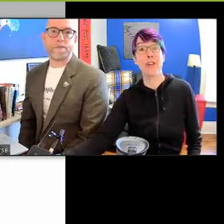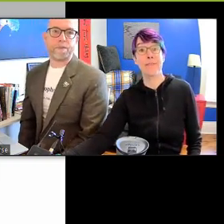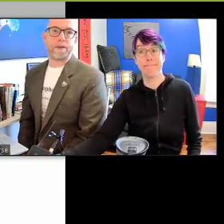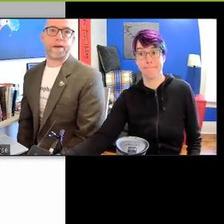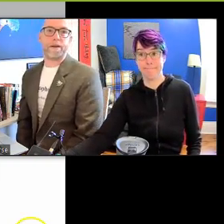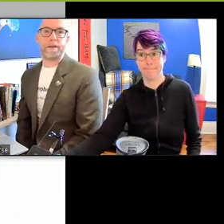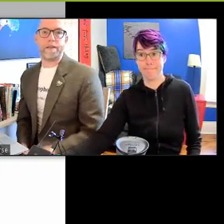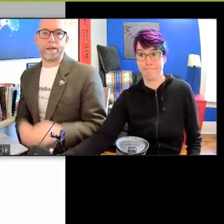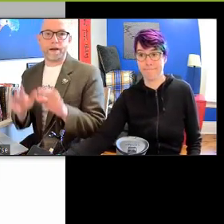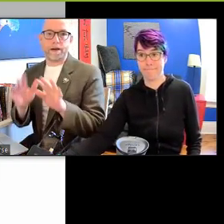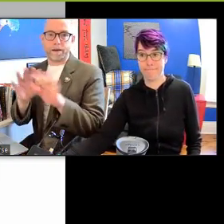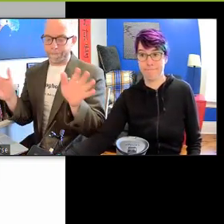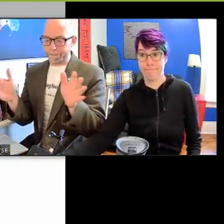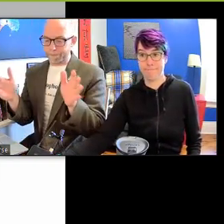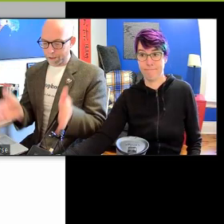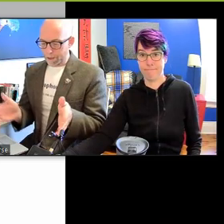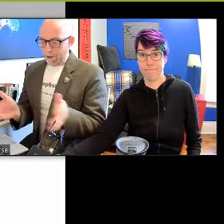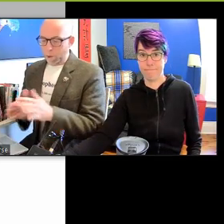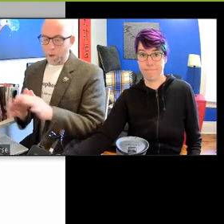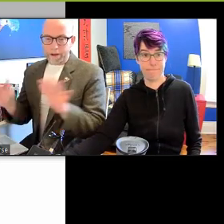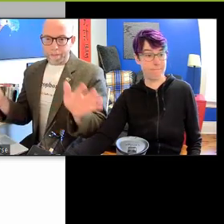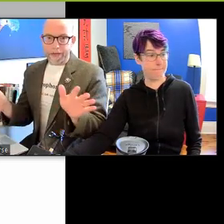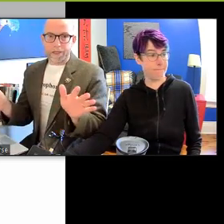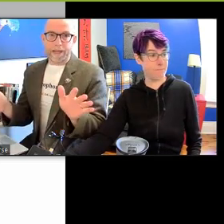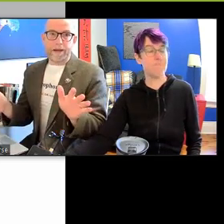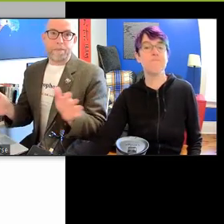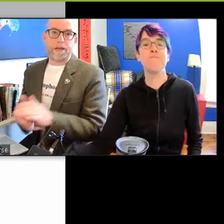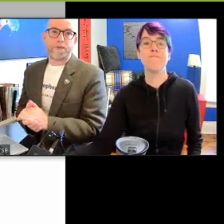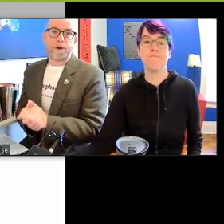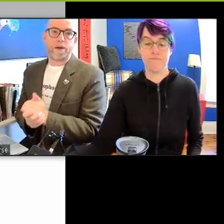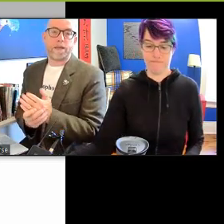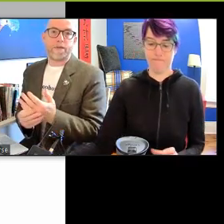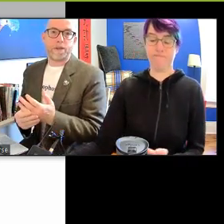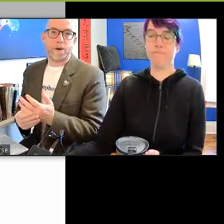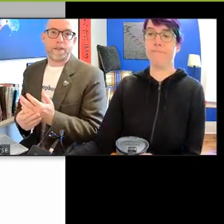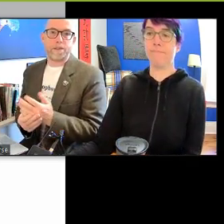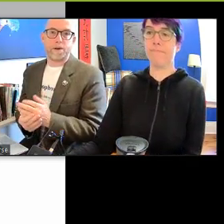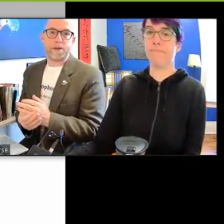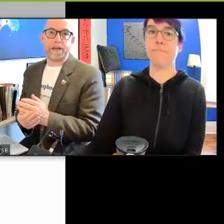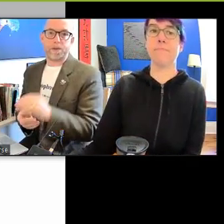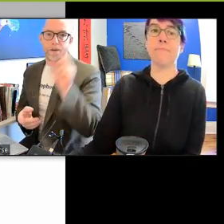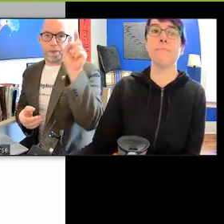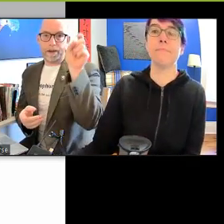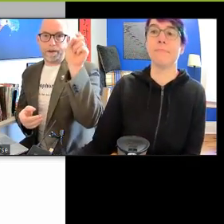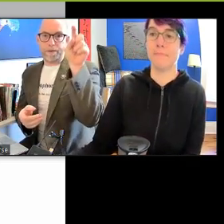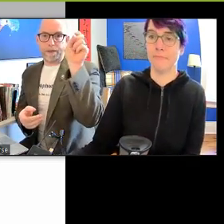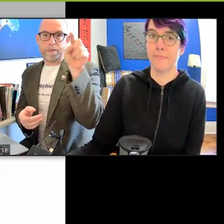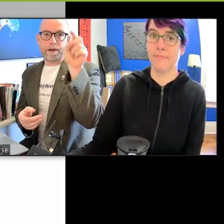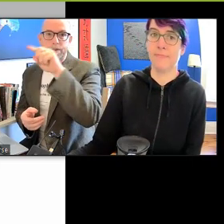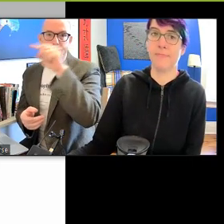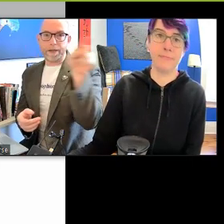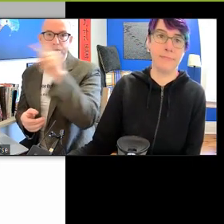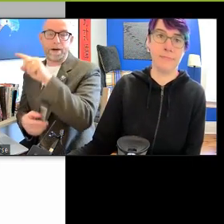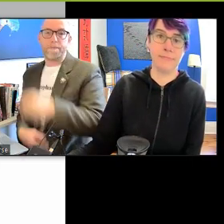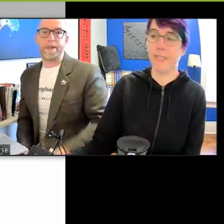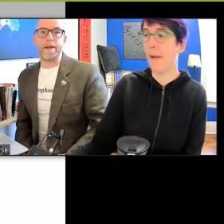third. Remember in the welcome page, the landing page for course link for this course, there's course schedule, the PDF on the top left